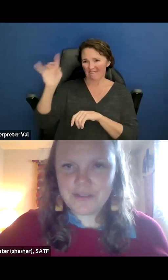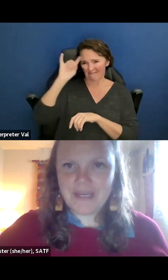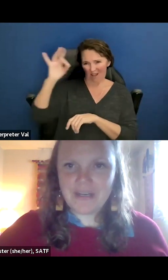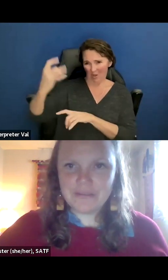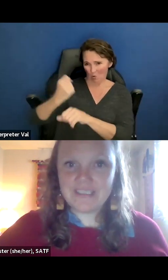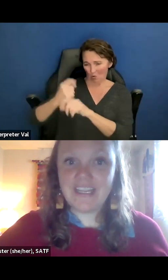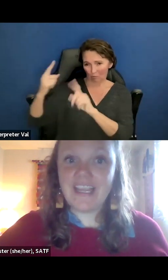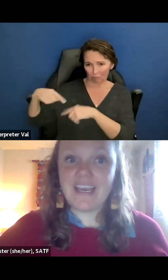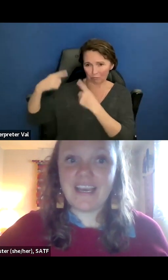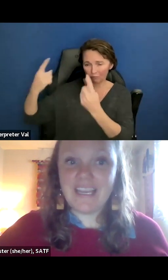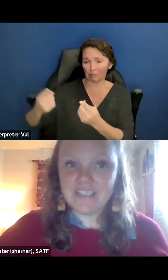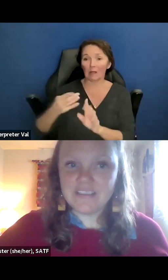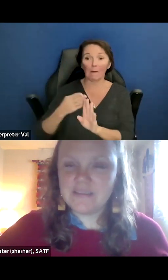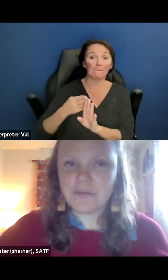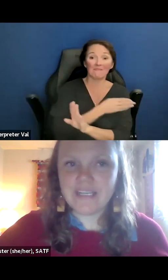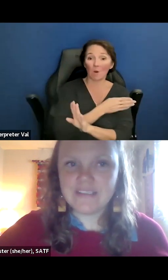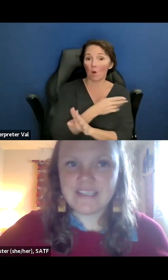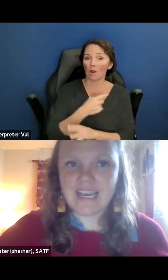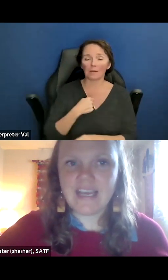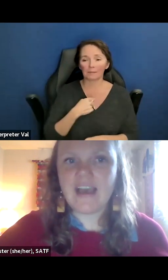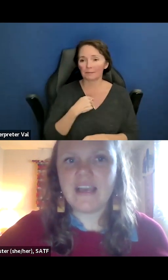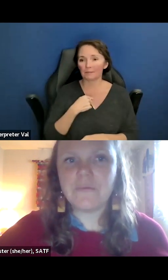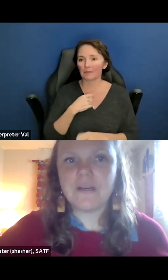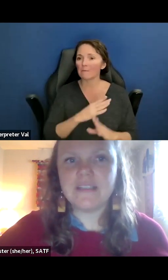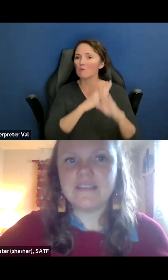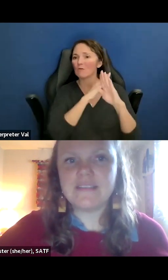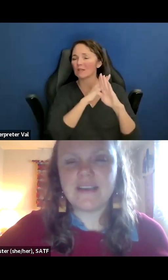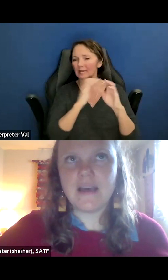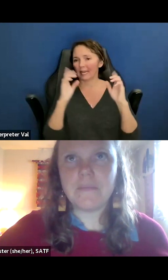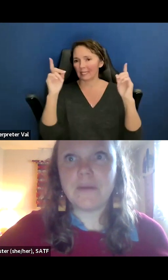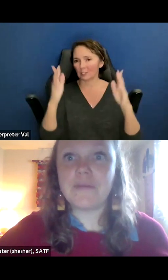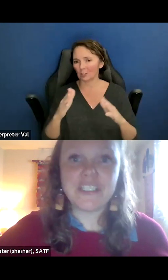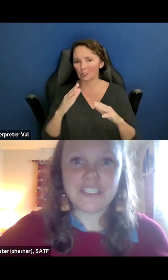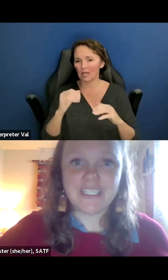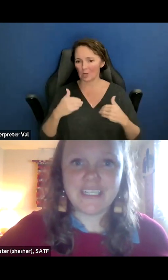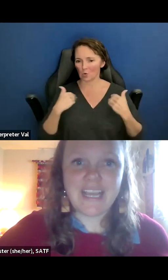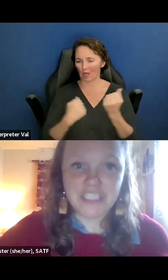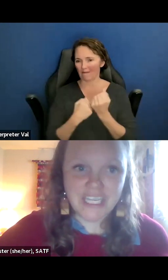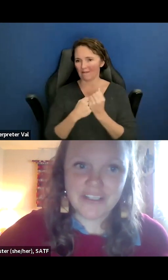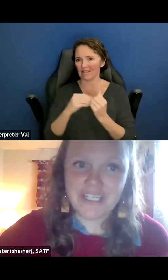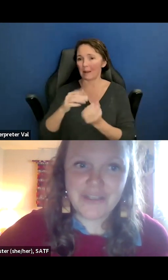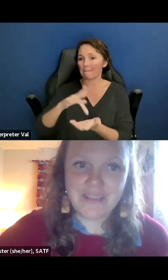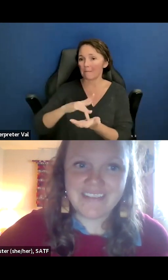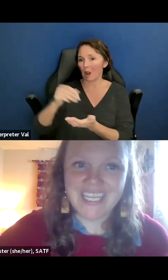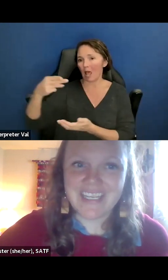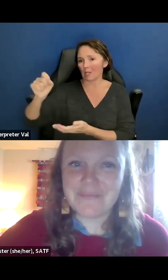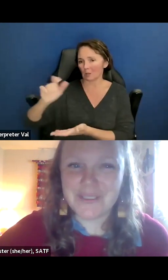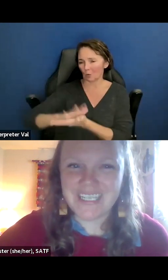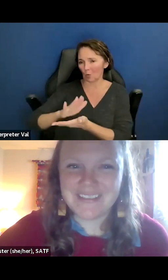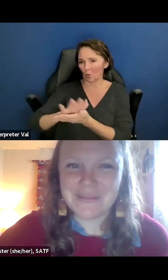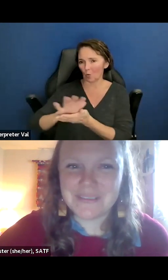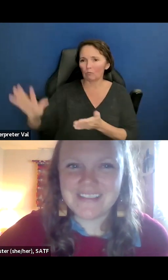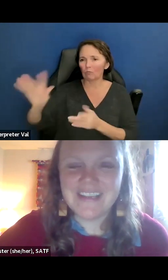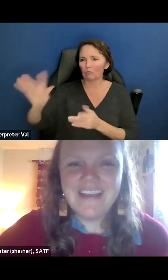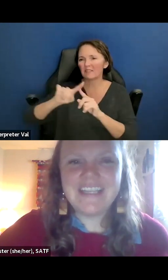force for about 8 years. Prior to that, I was a prevention educator and youth advocate in middle